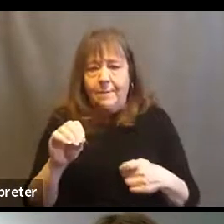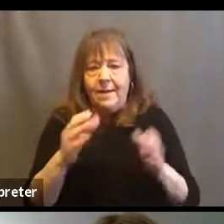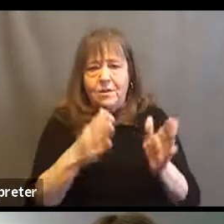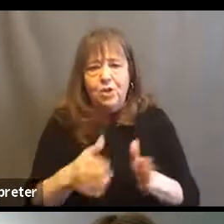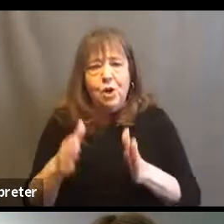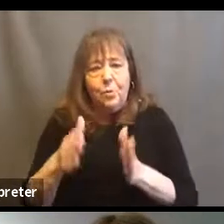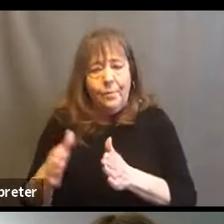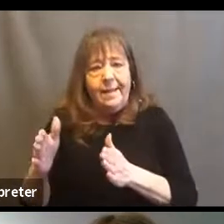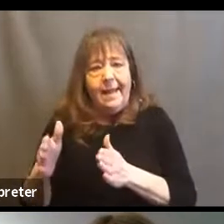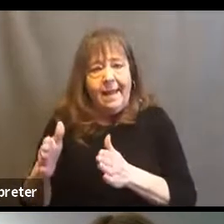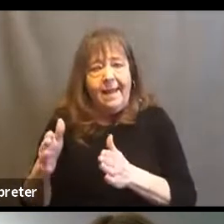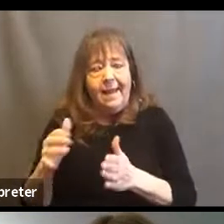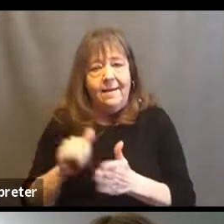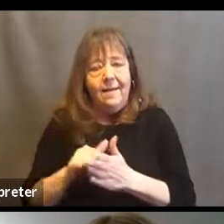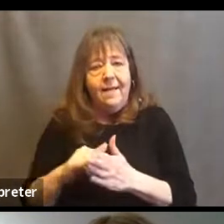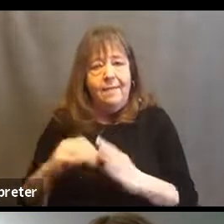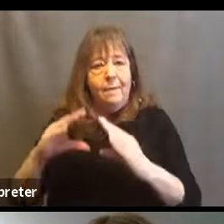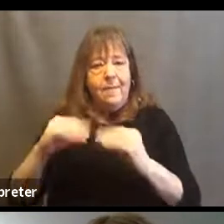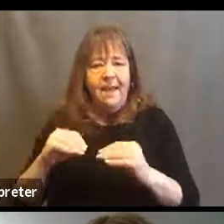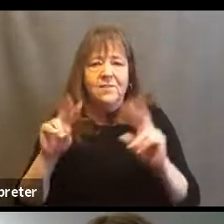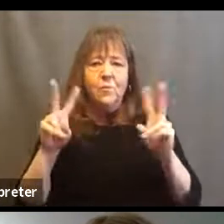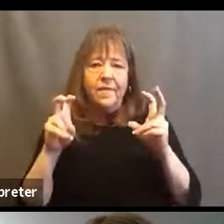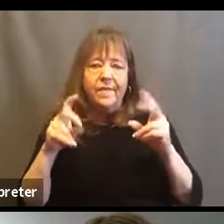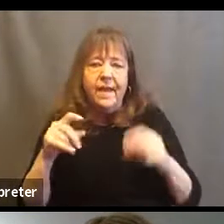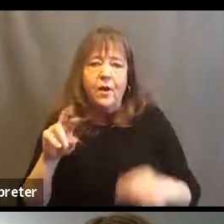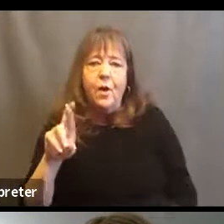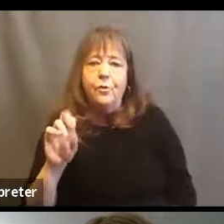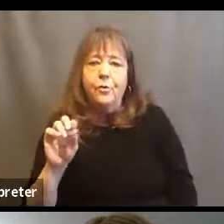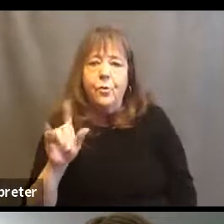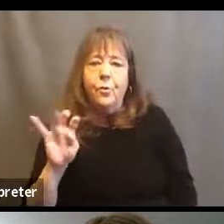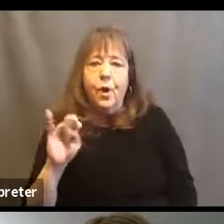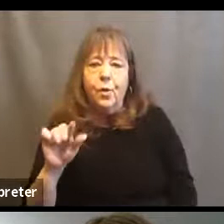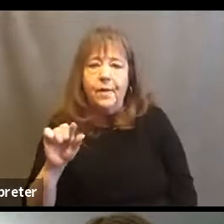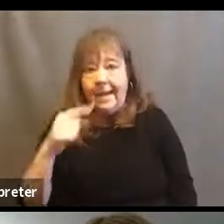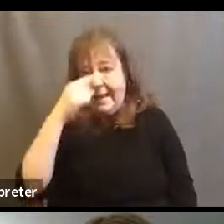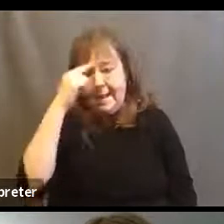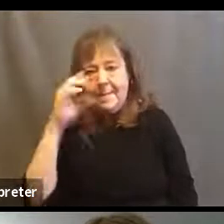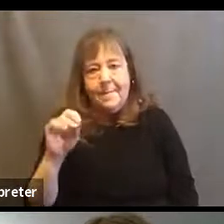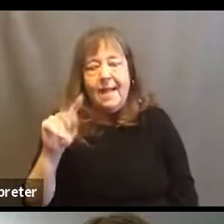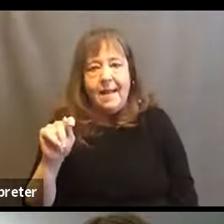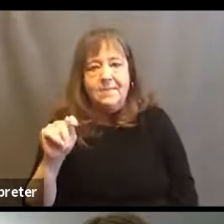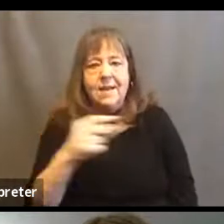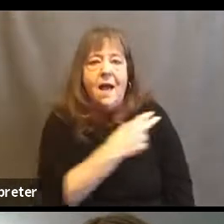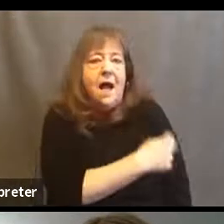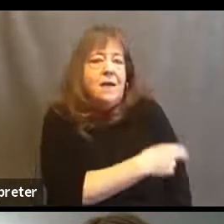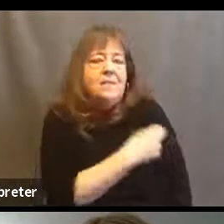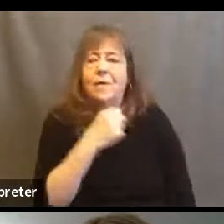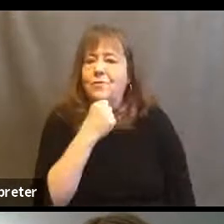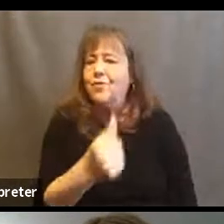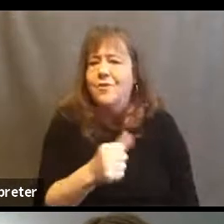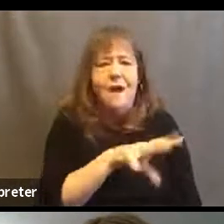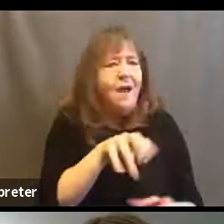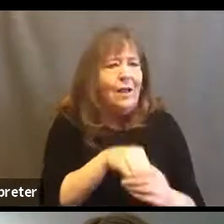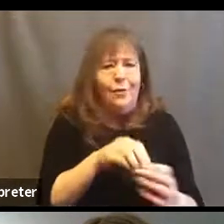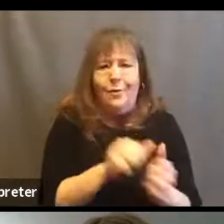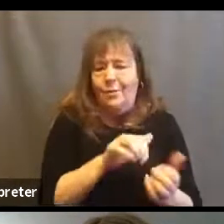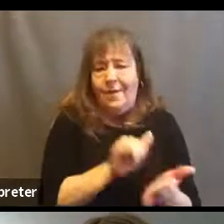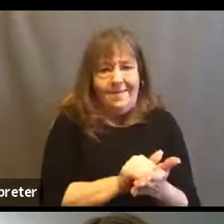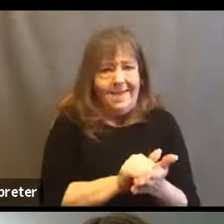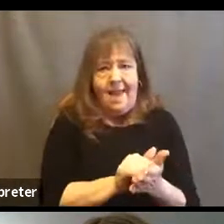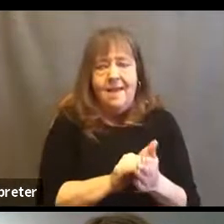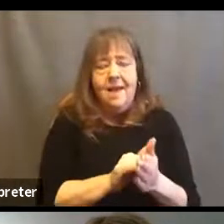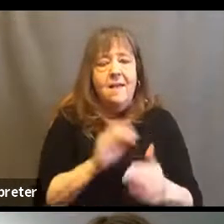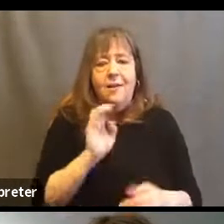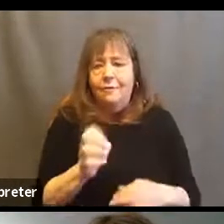what happened yesterday with rolling blackouts, the hospitals are not subject to those for emergency management